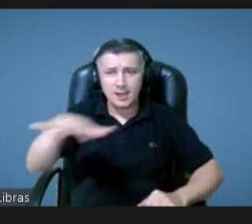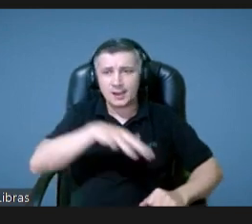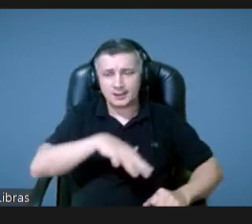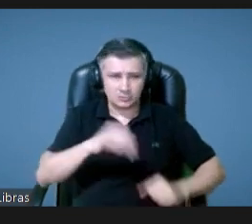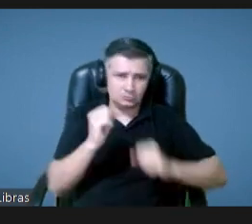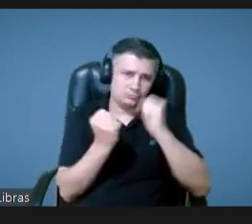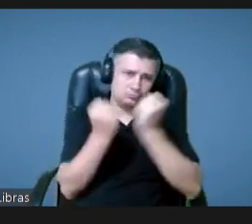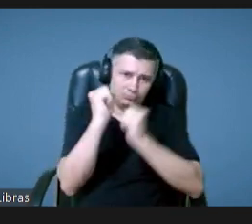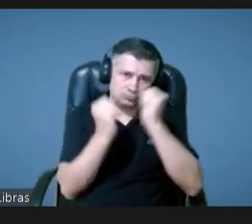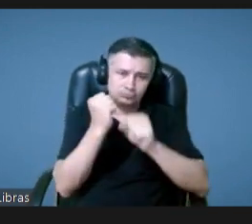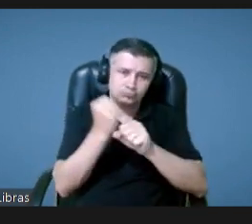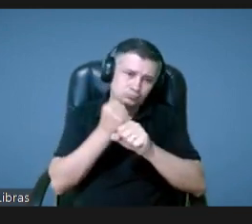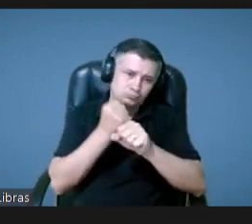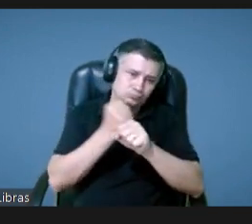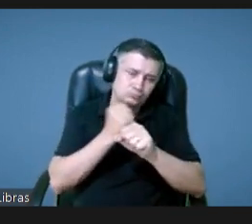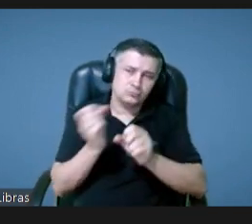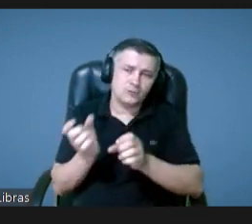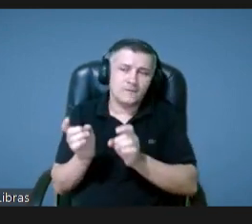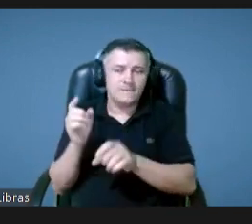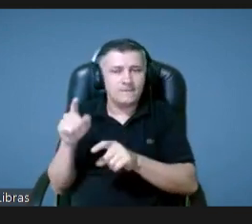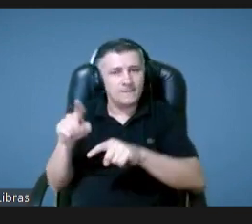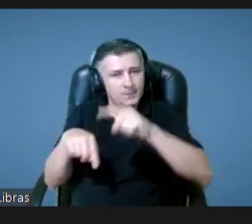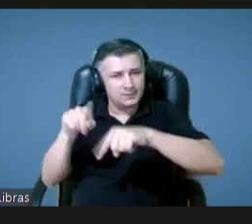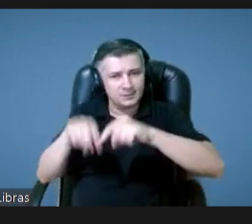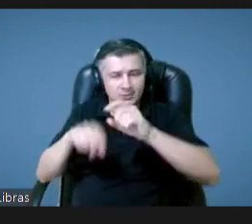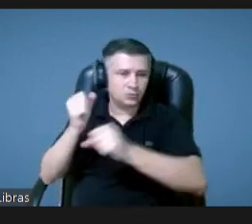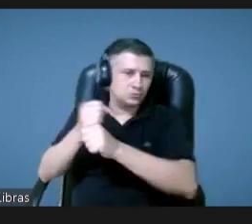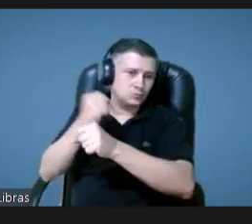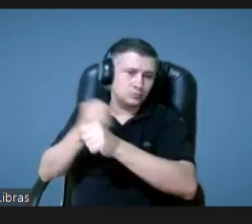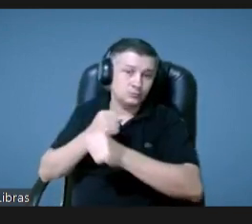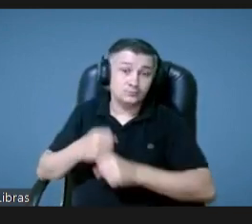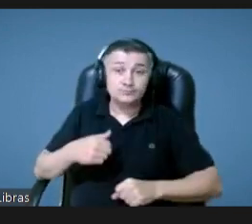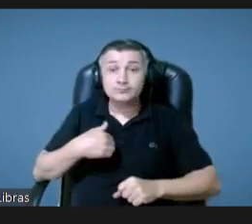will deal with real estate.